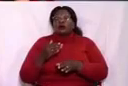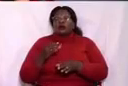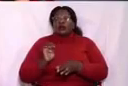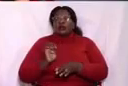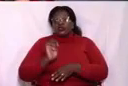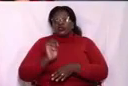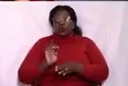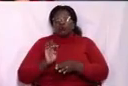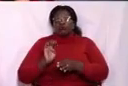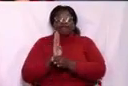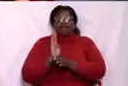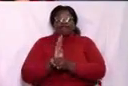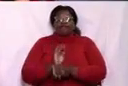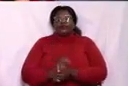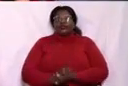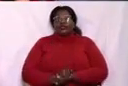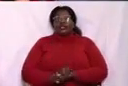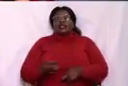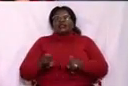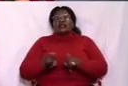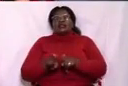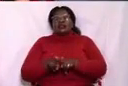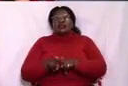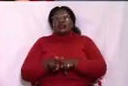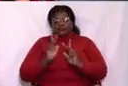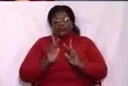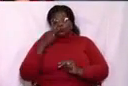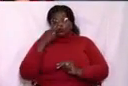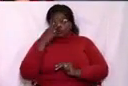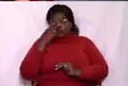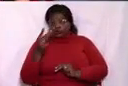when people see our items, they